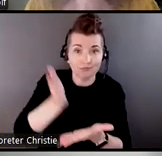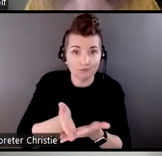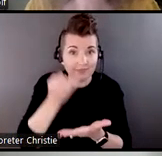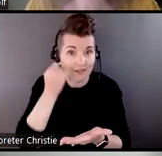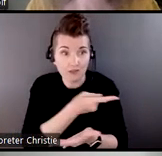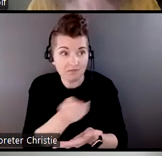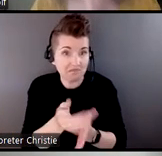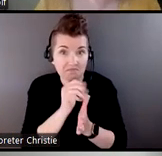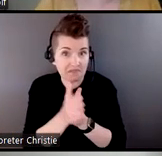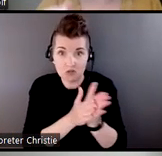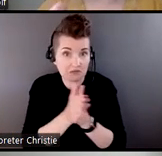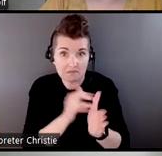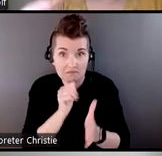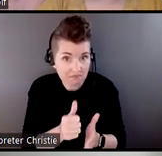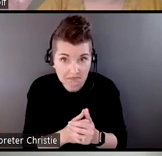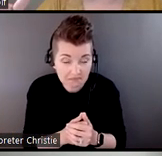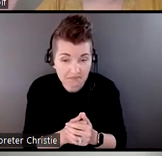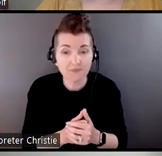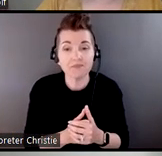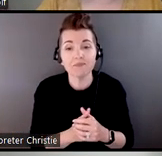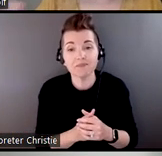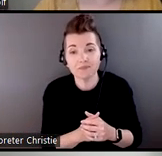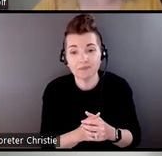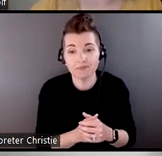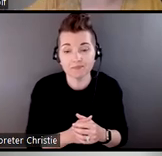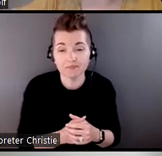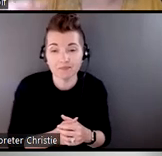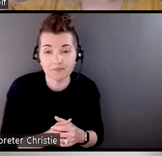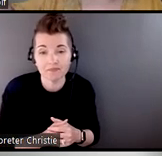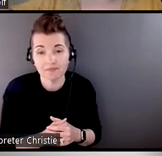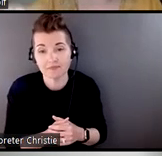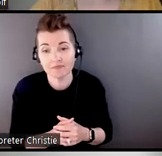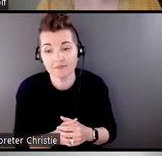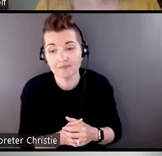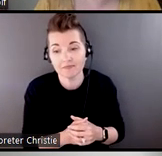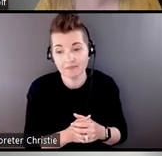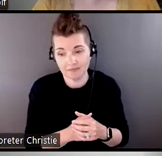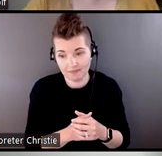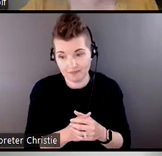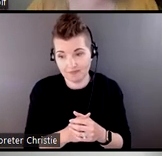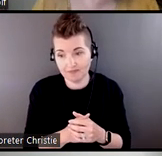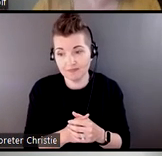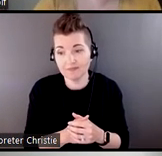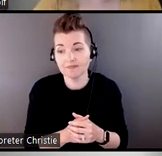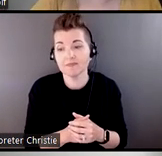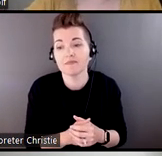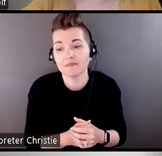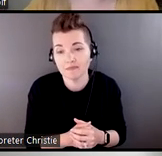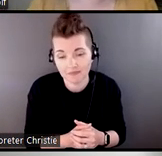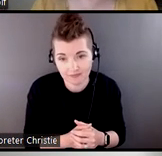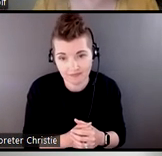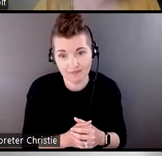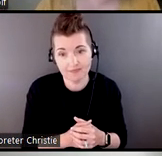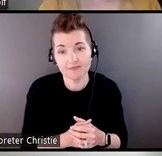But then you always want to have, as part of your strategy, you want to move up in levels. So the email campaign is sort of the